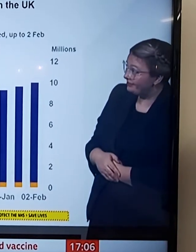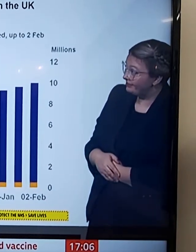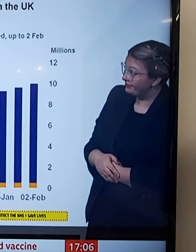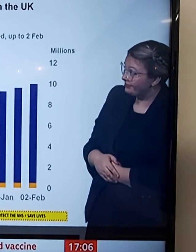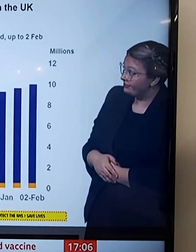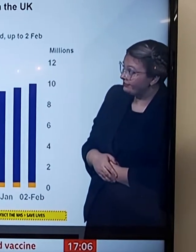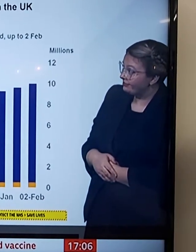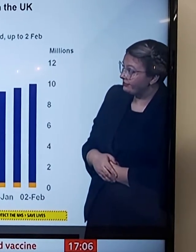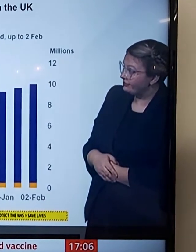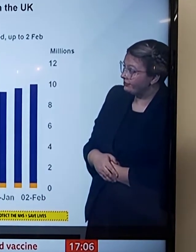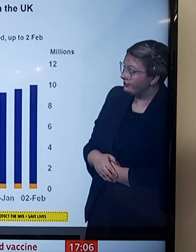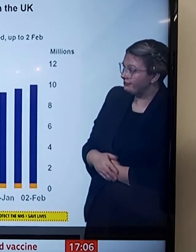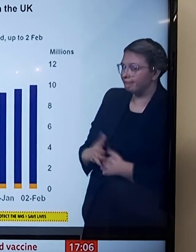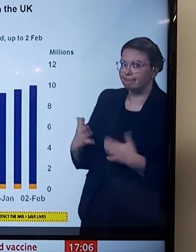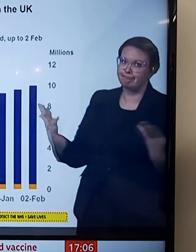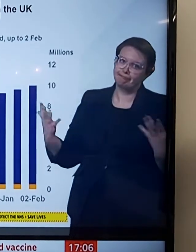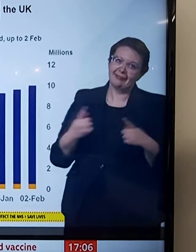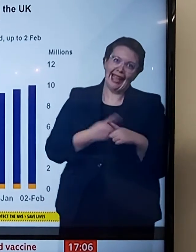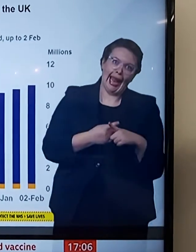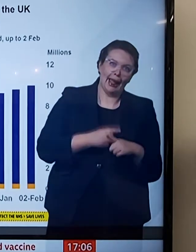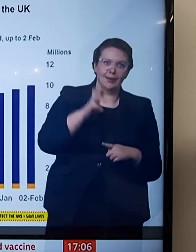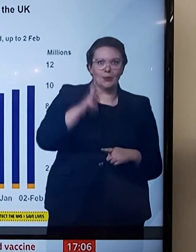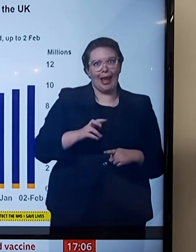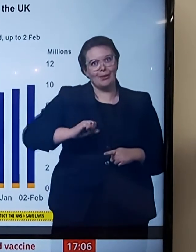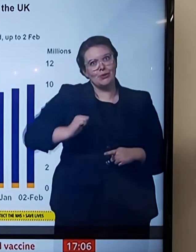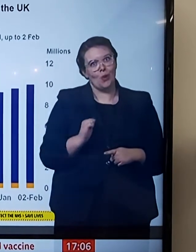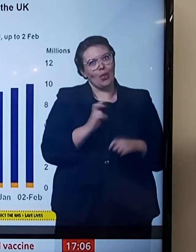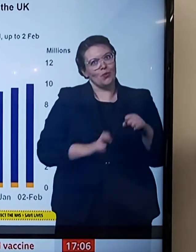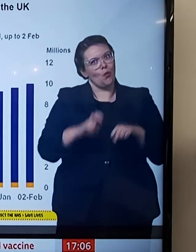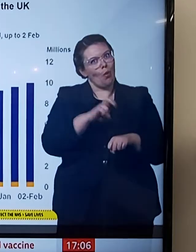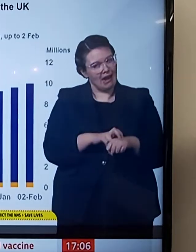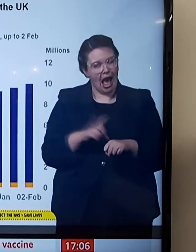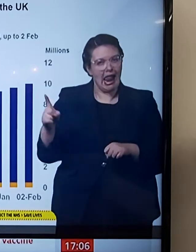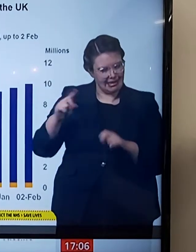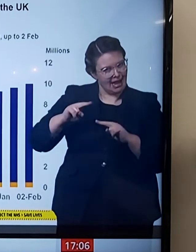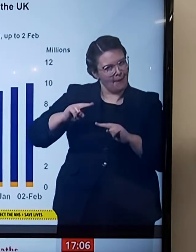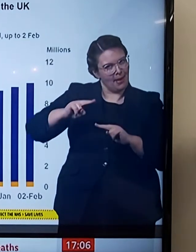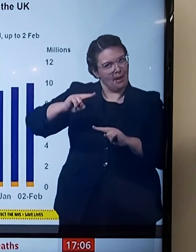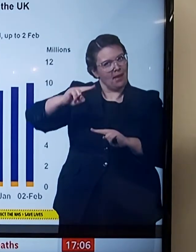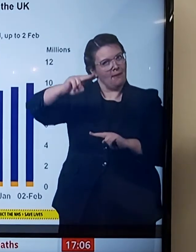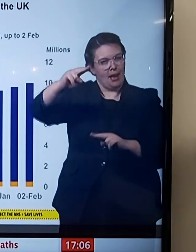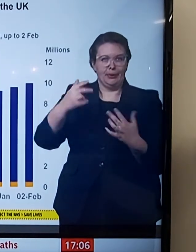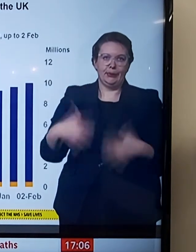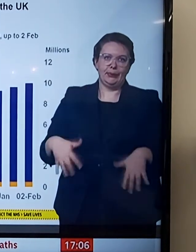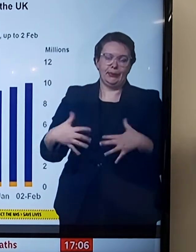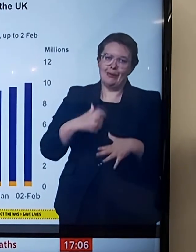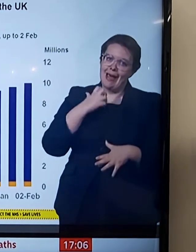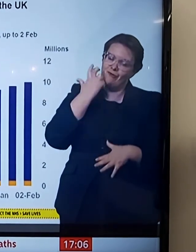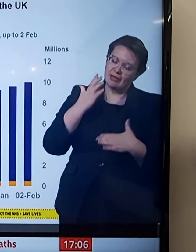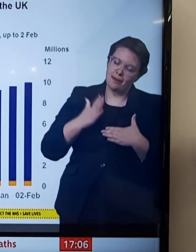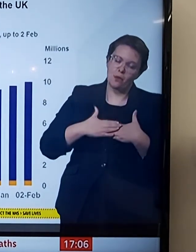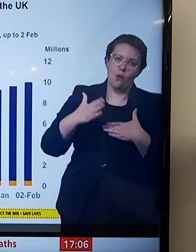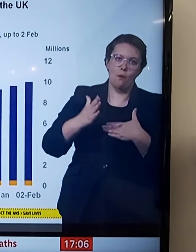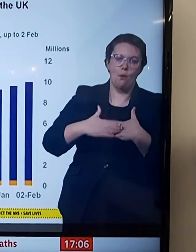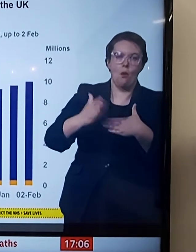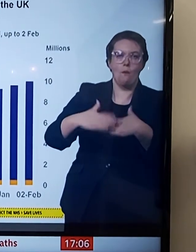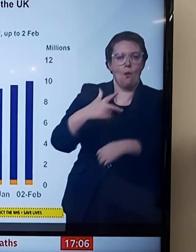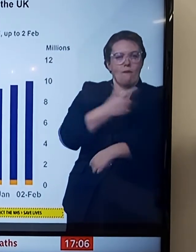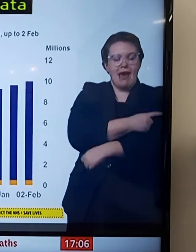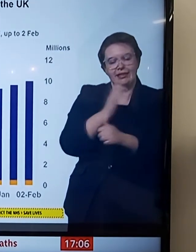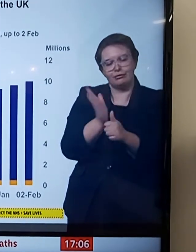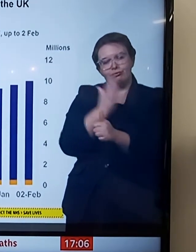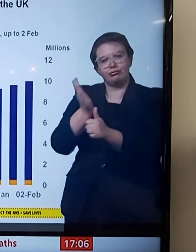particularly here in England. We have very clear data showing it going up day on day, and the numbers are now